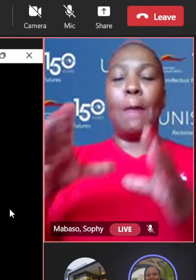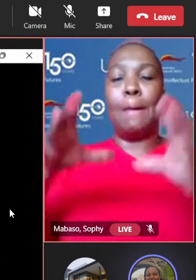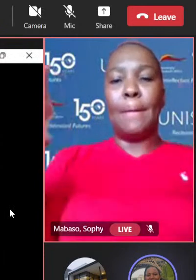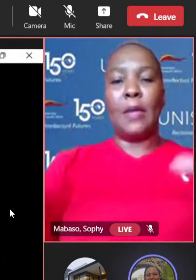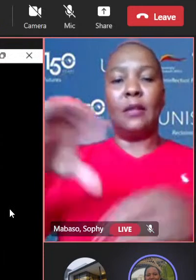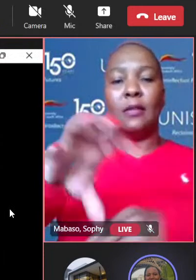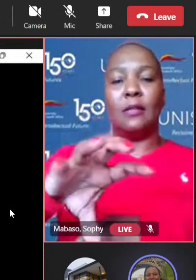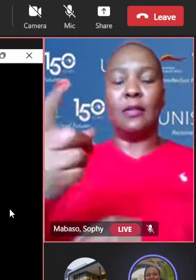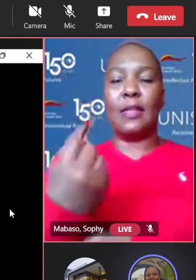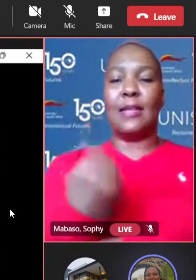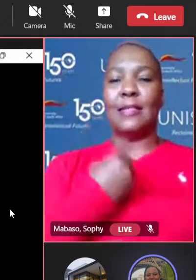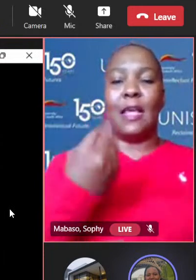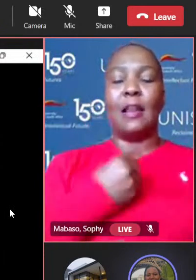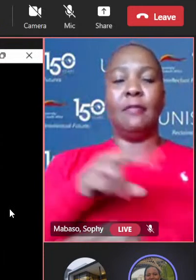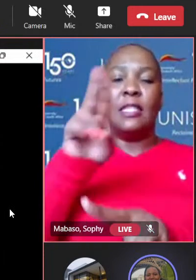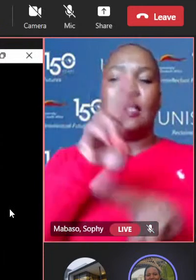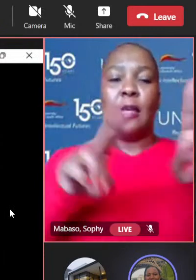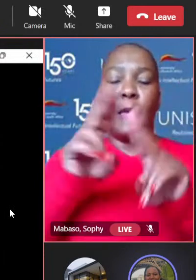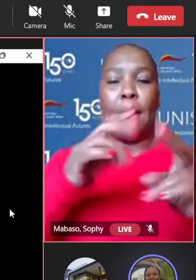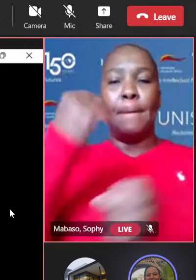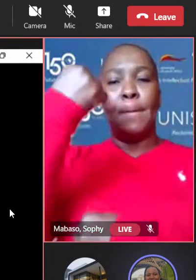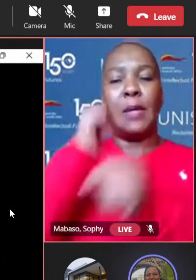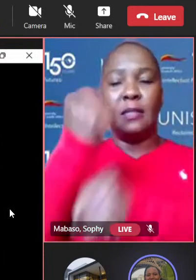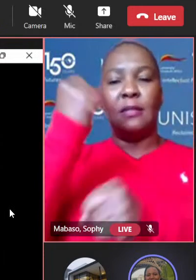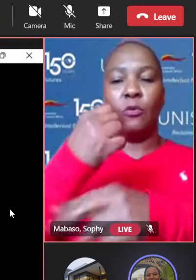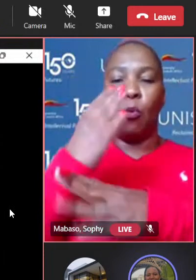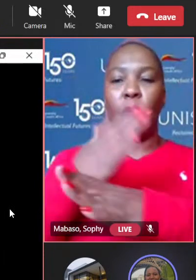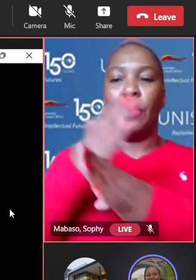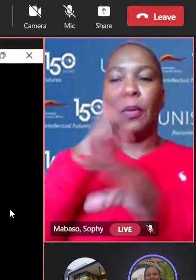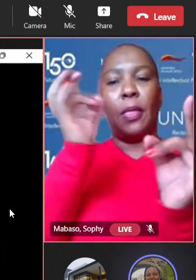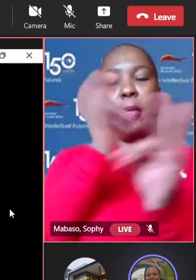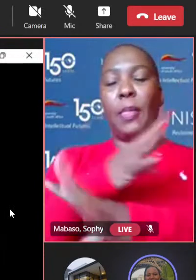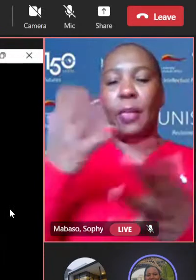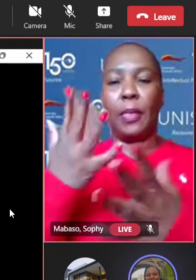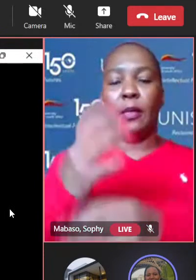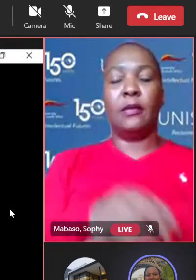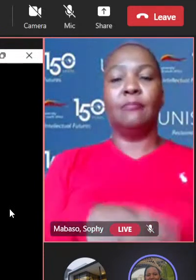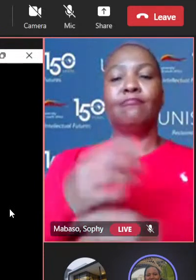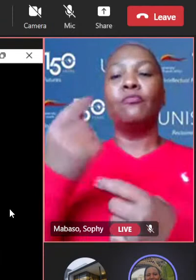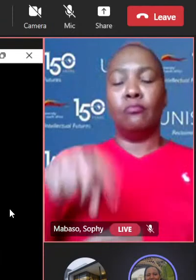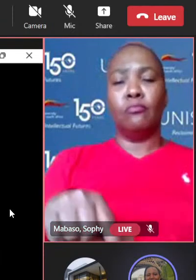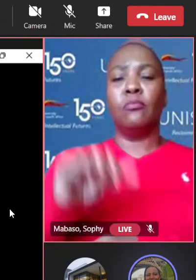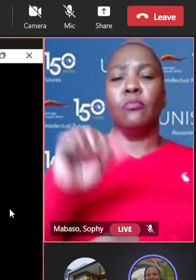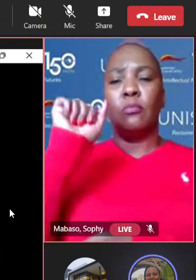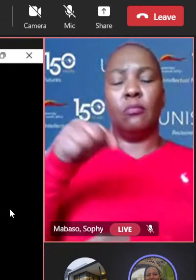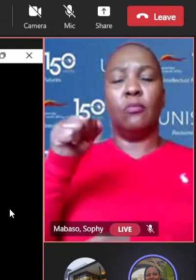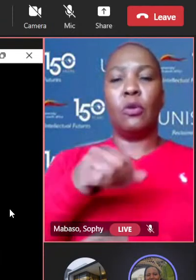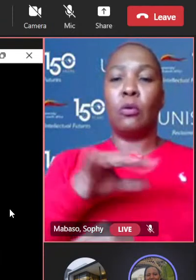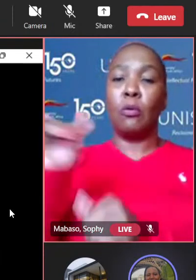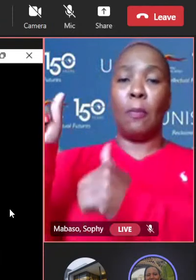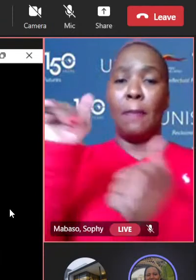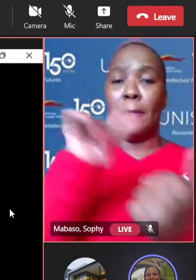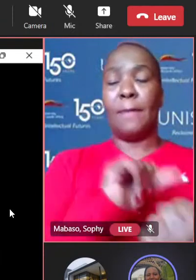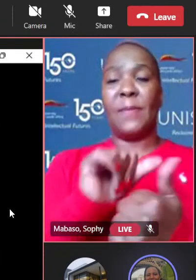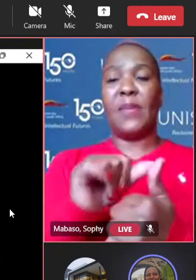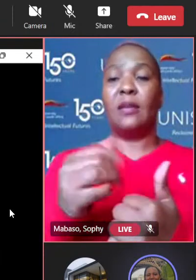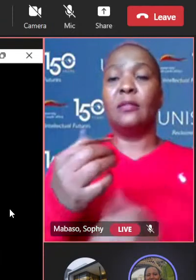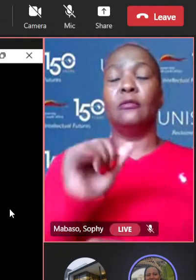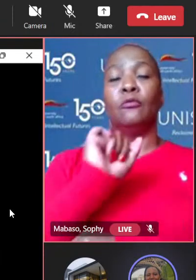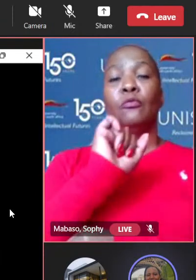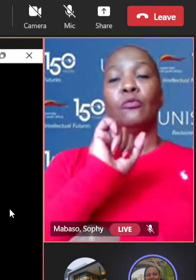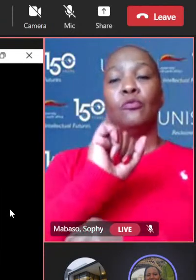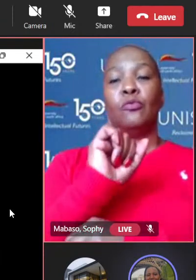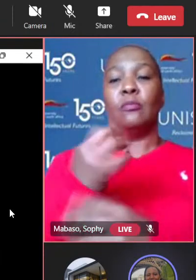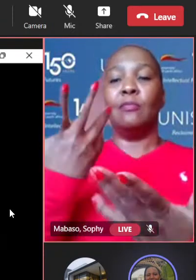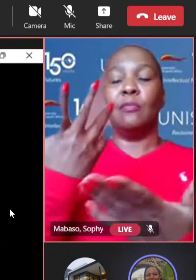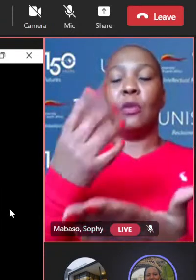self-check-in machine is not in good working condition. But you are liable for the cost of returning library material via the